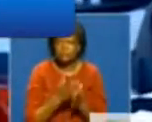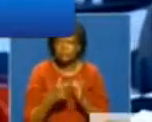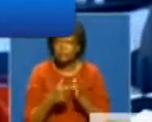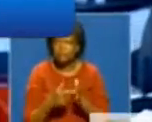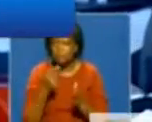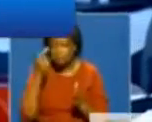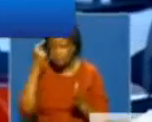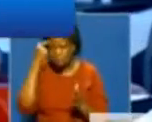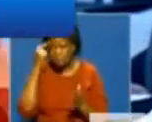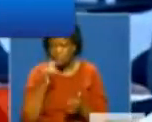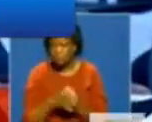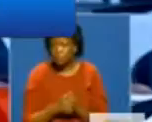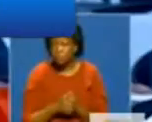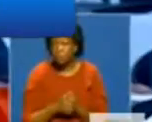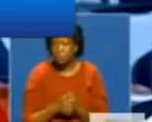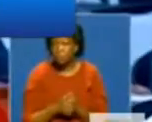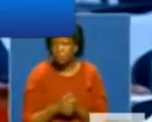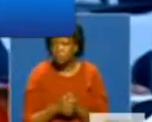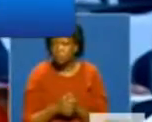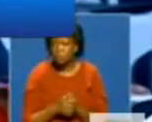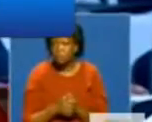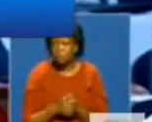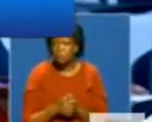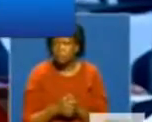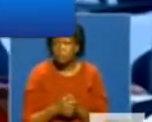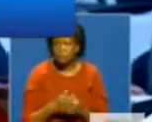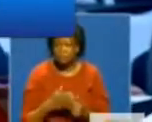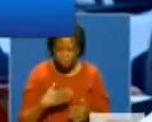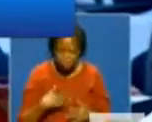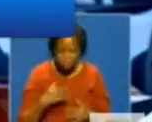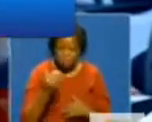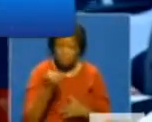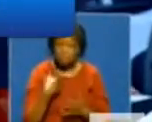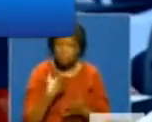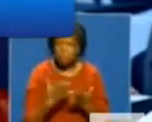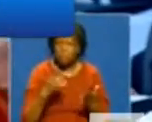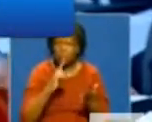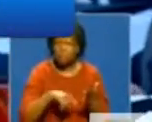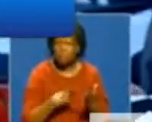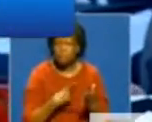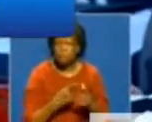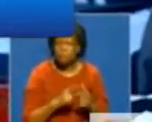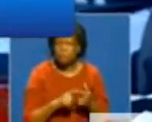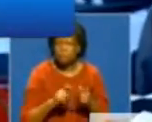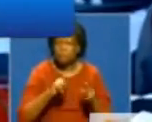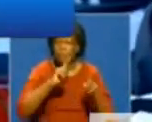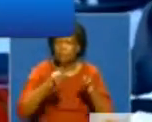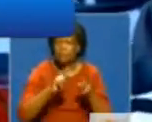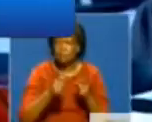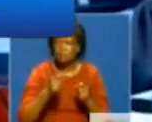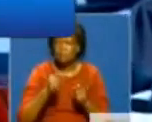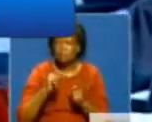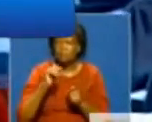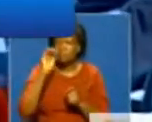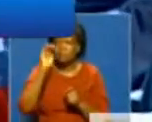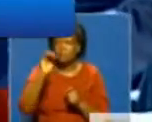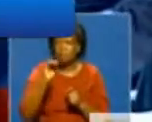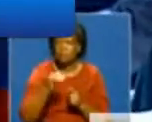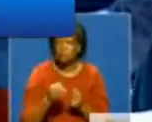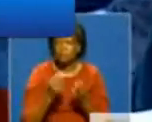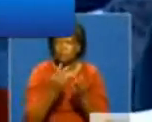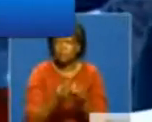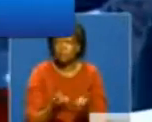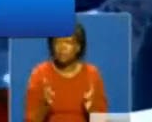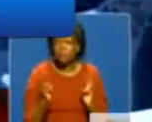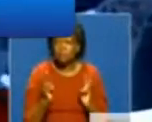thought your lordship will ask me whether there is something wrong. A question would be asked by the bench